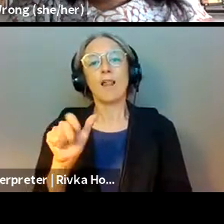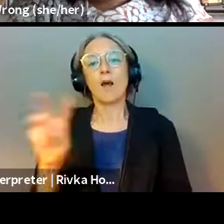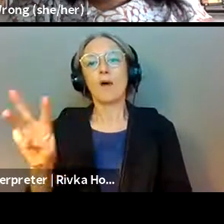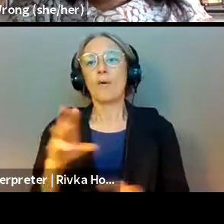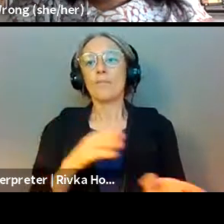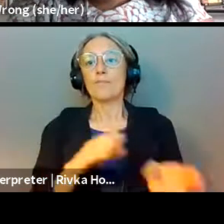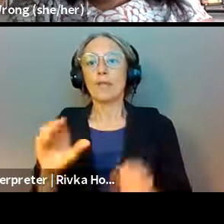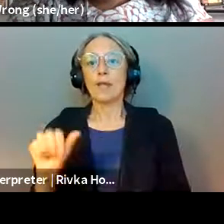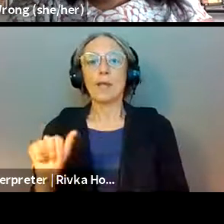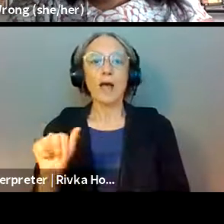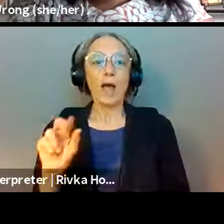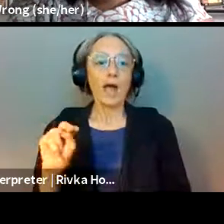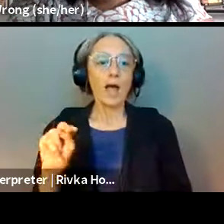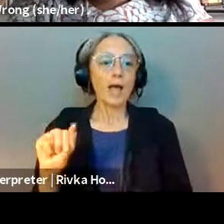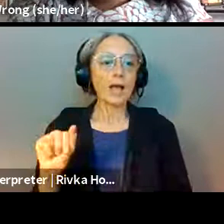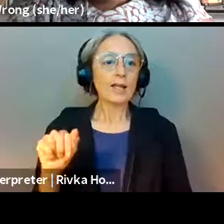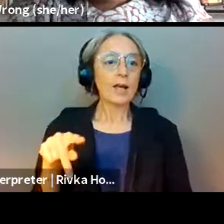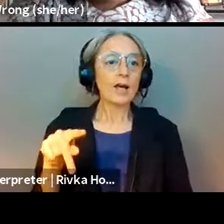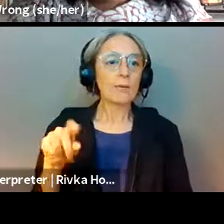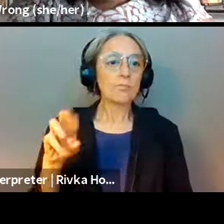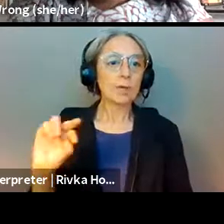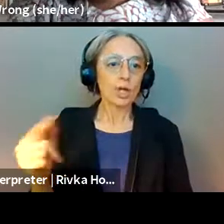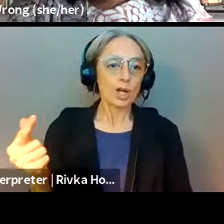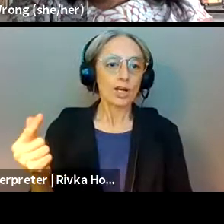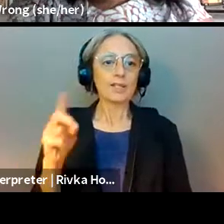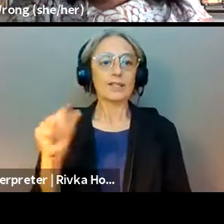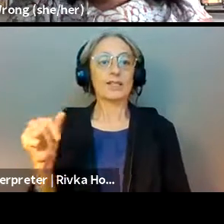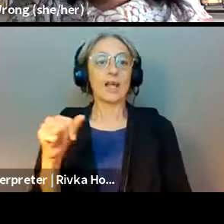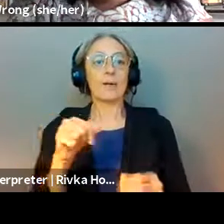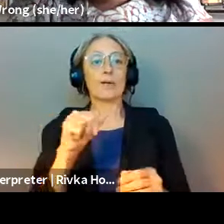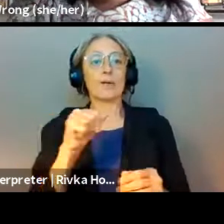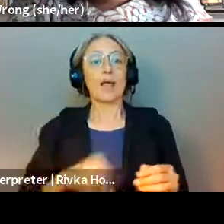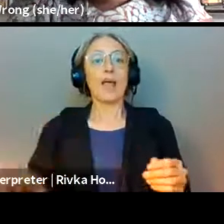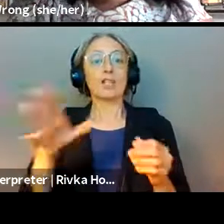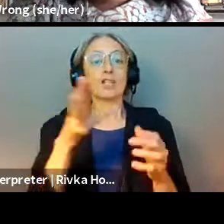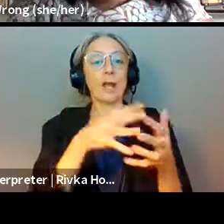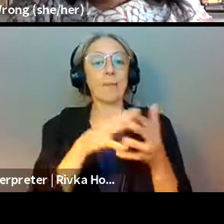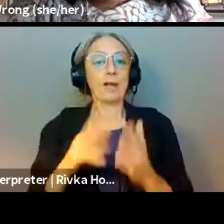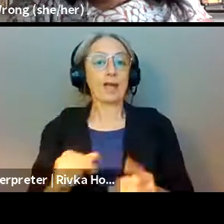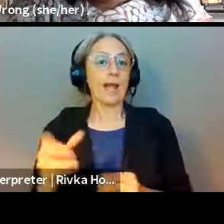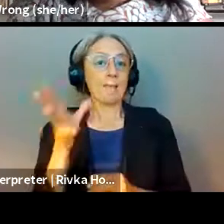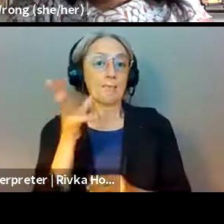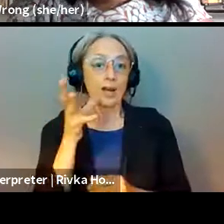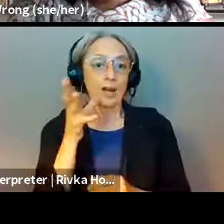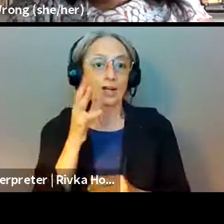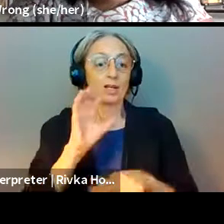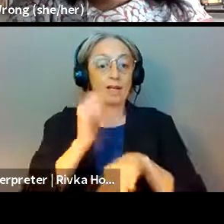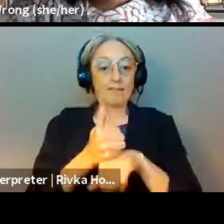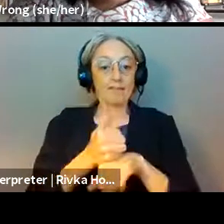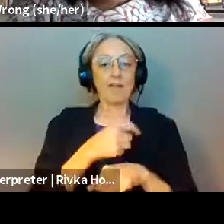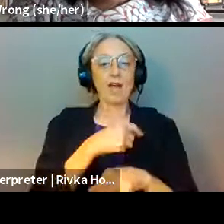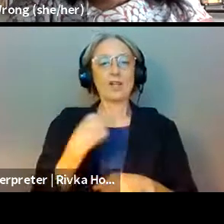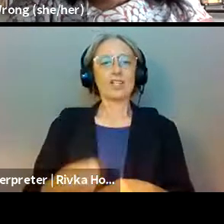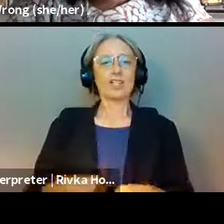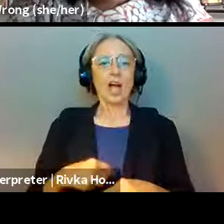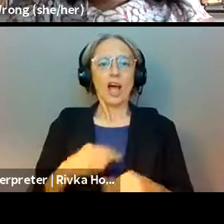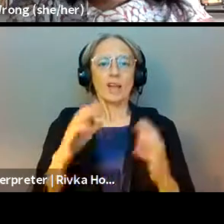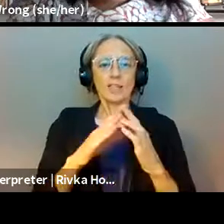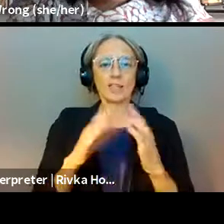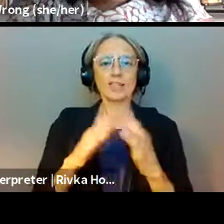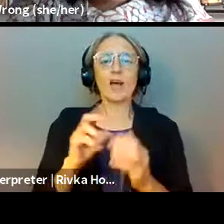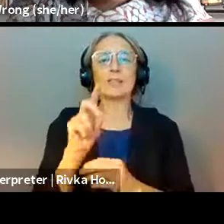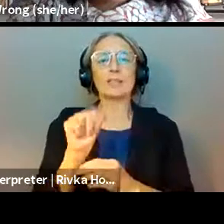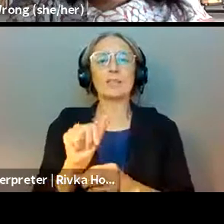disabled Asian American advocate and parent, founder of the Chinatown Disability Advocacy